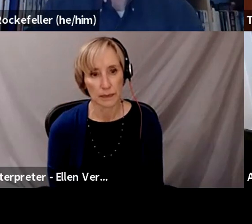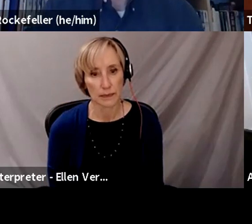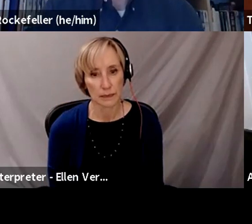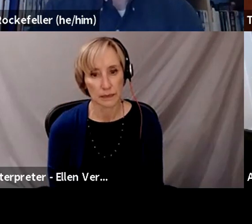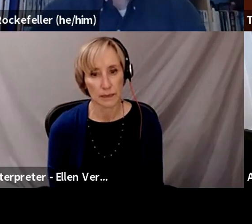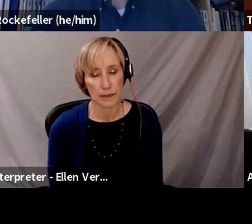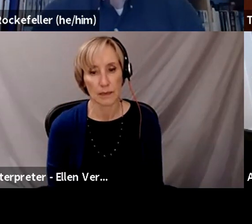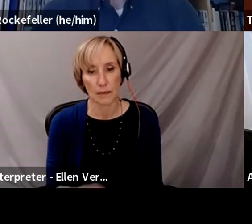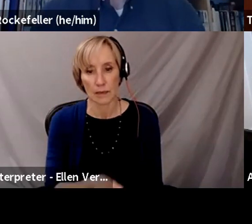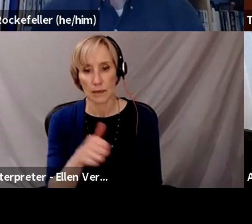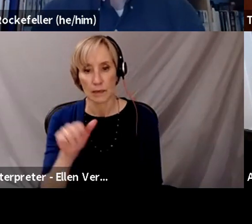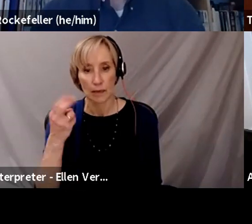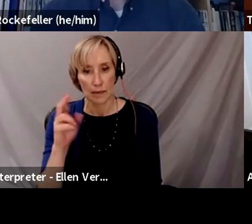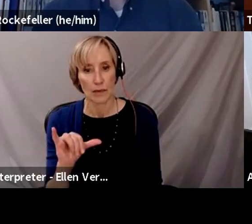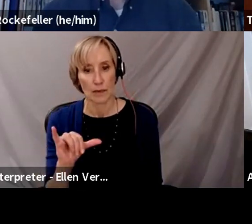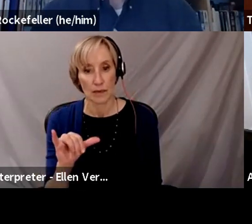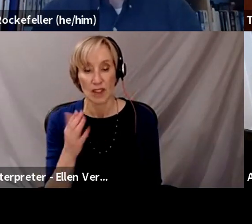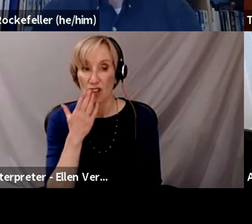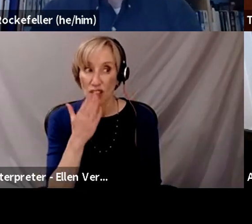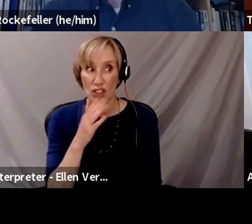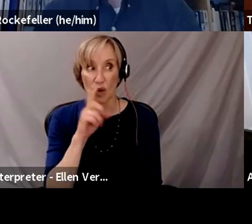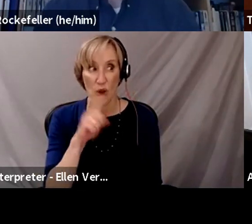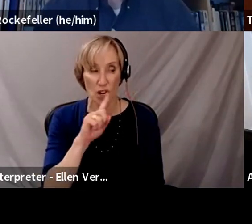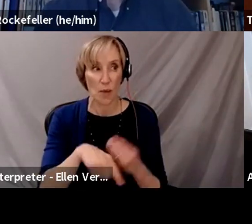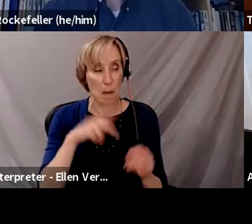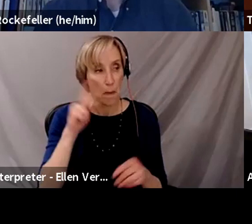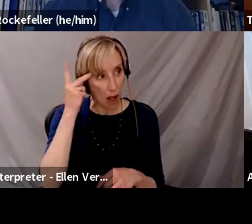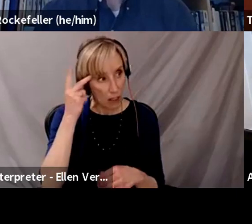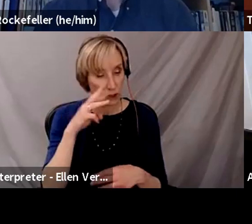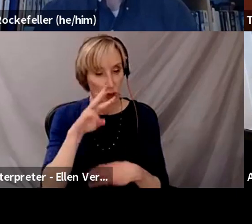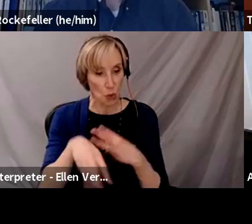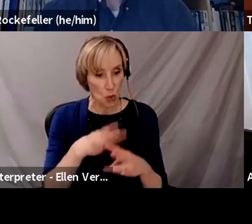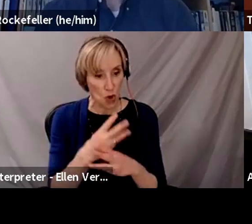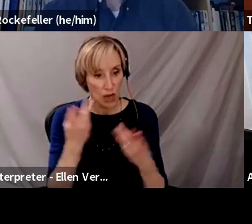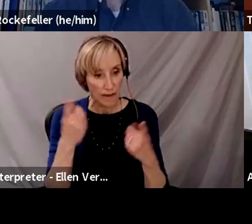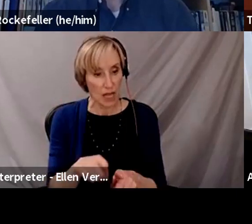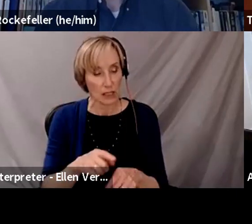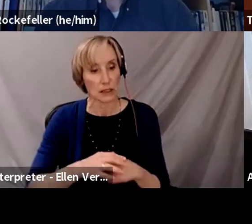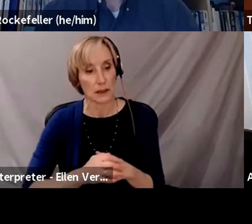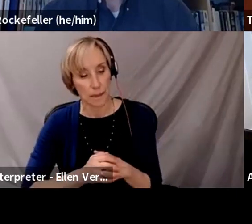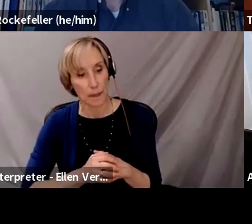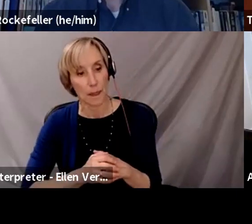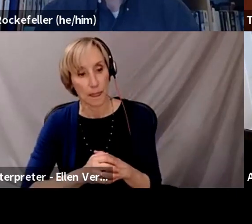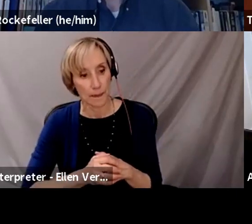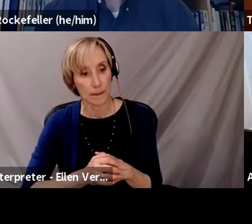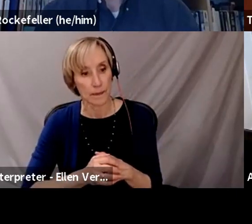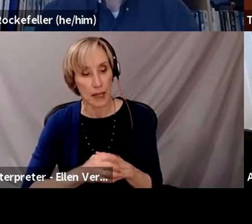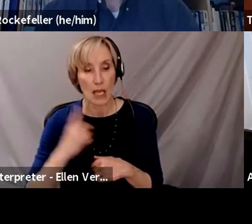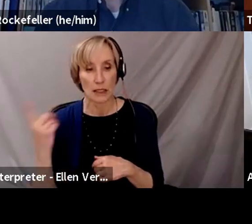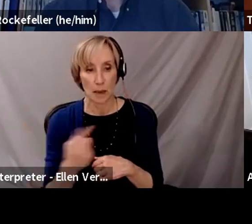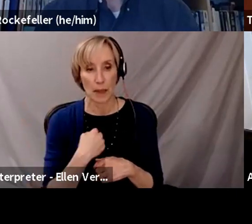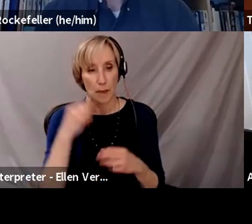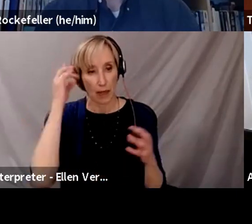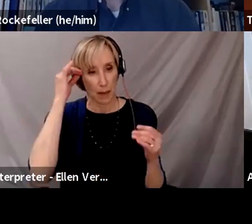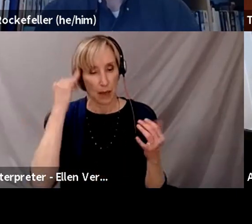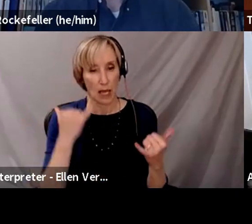Yeah, I think this actually is a really great question. And thinking about one thing that's on my mind very frequently now is